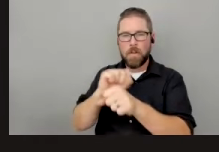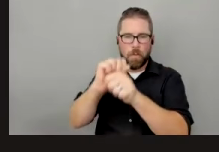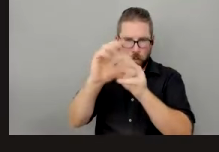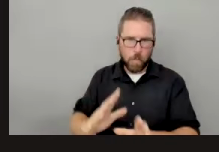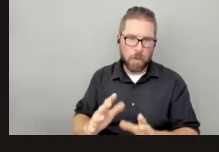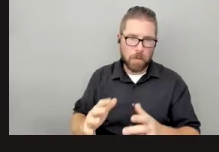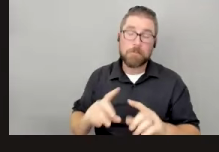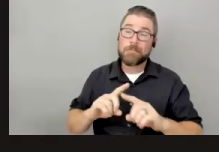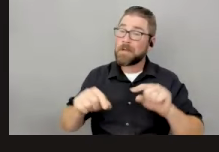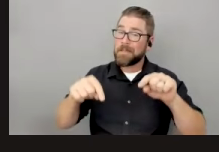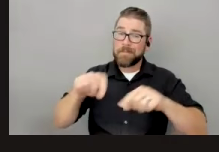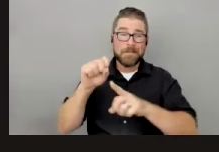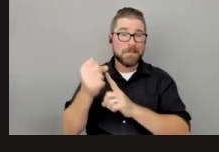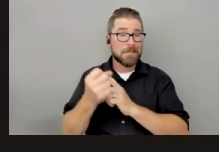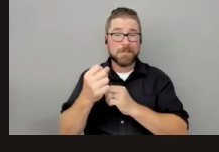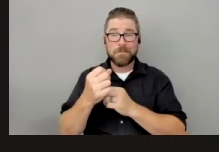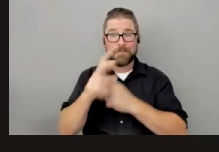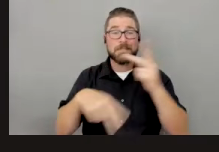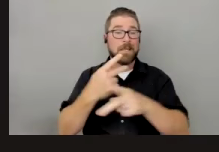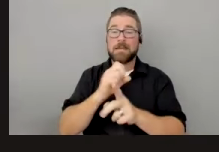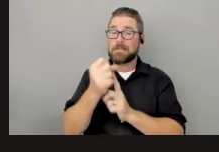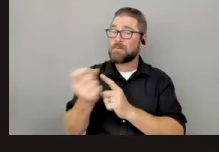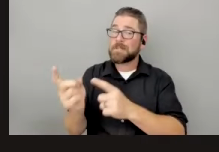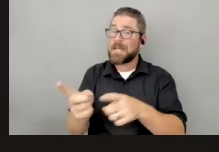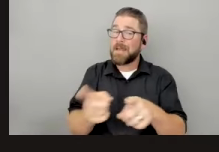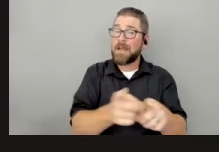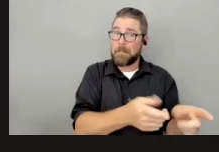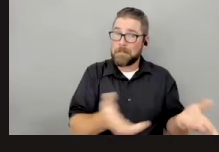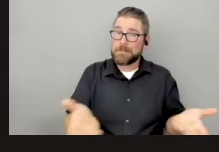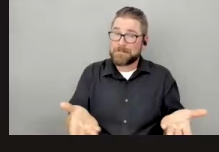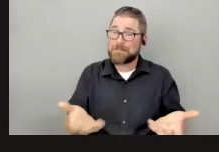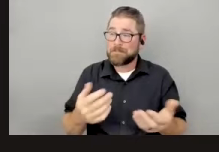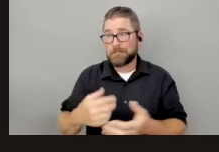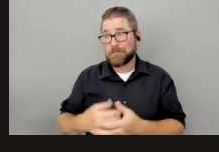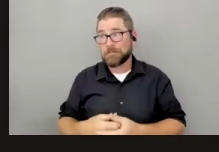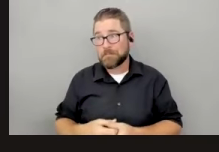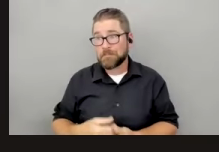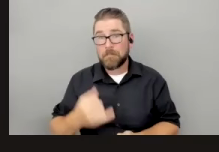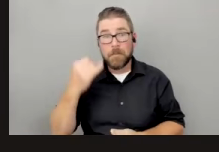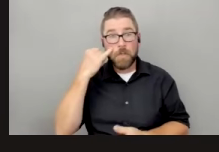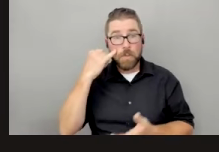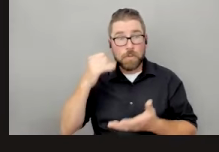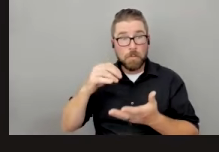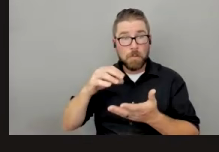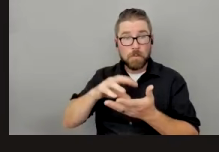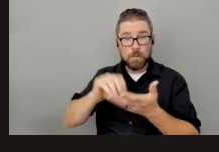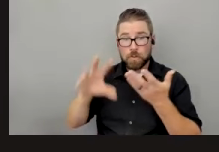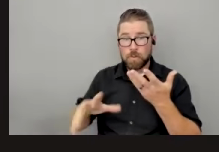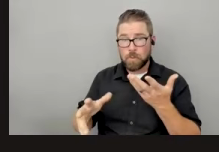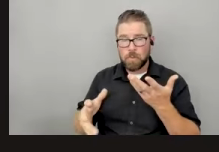important to have those conversations. Loop in Gladdy, because Gladdy, even if the student doesn't want to proceed with the Title IX